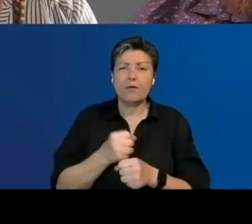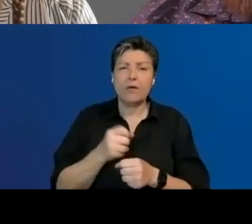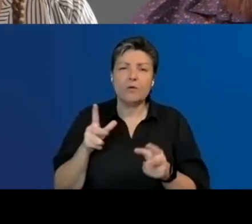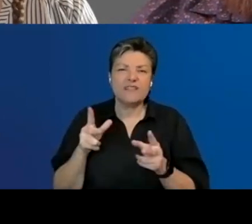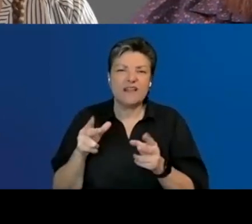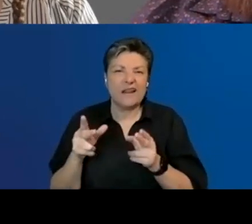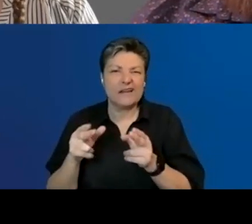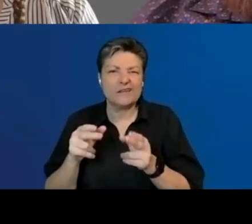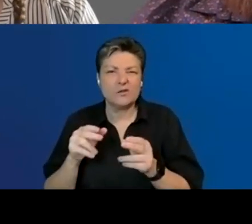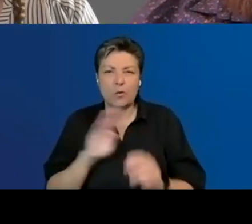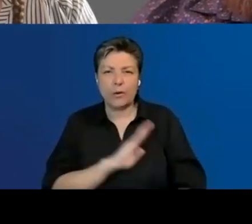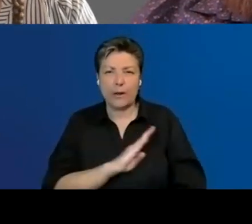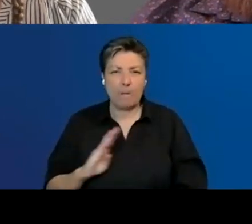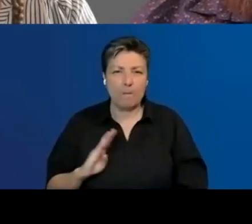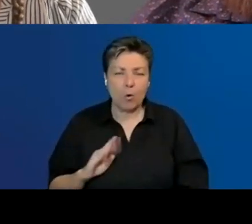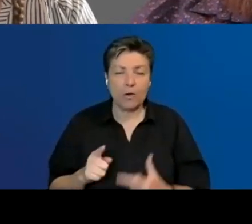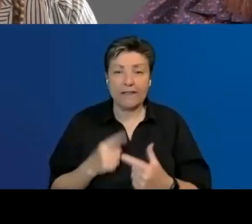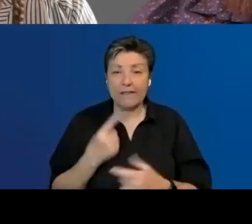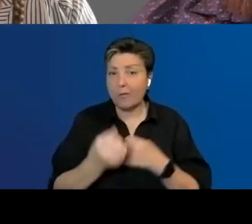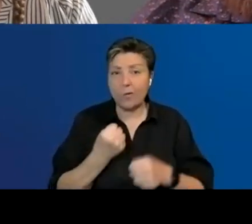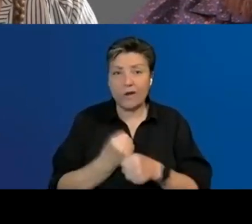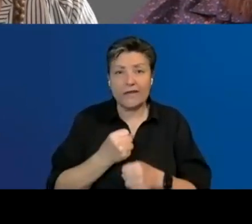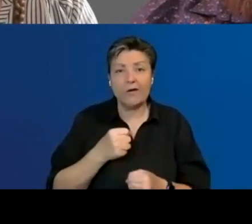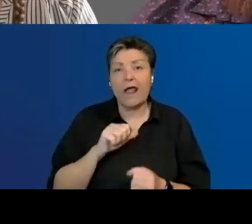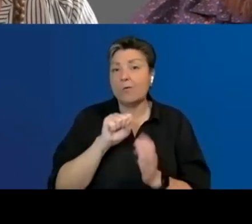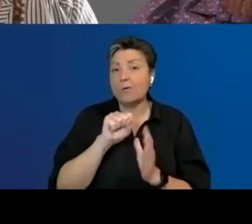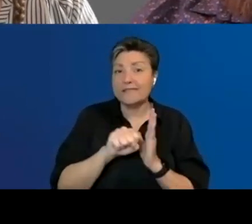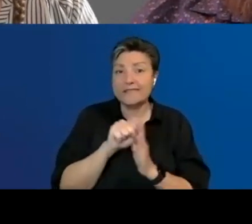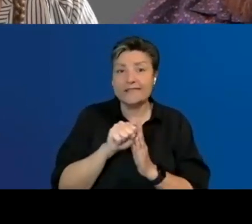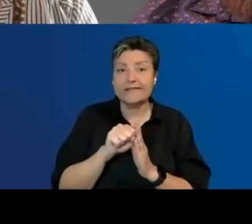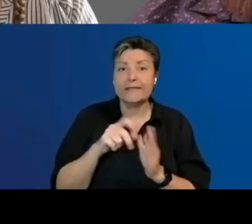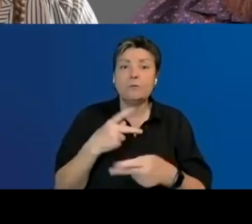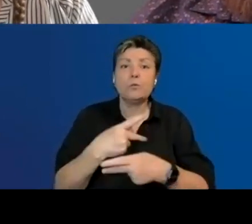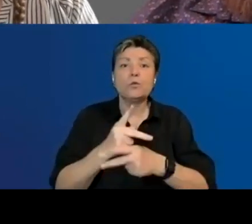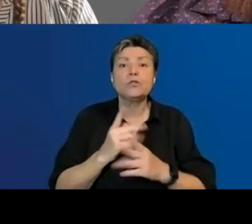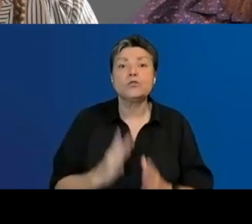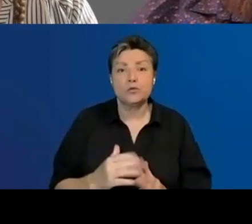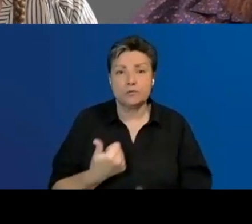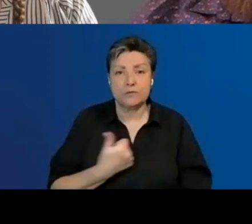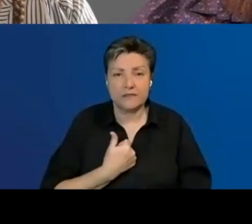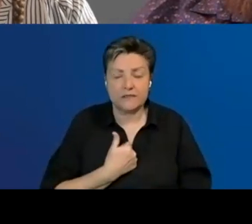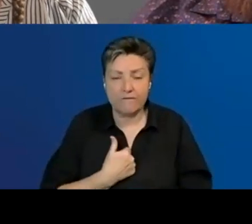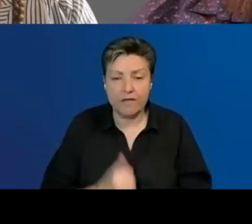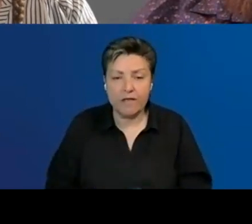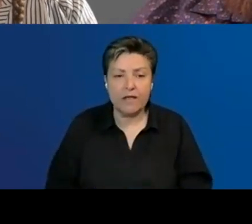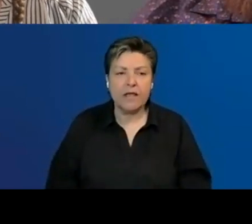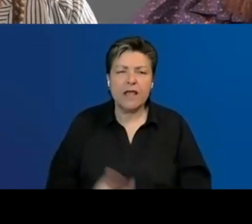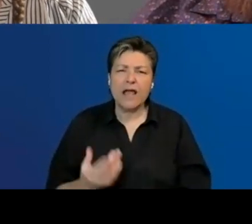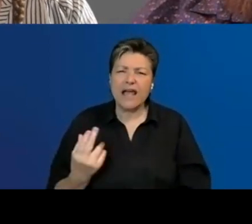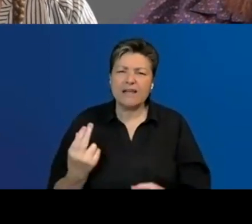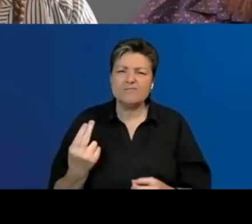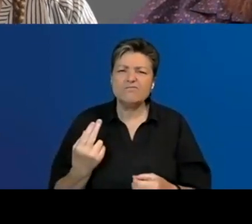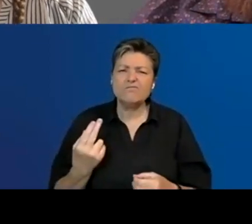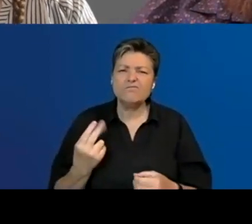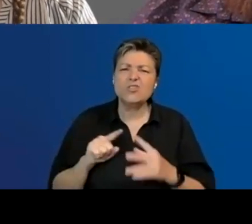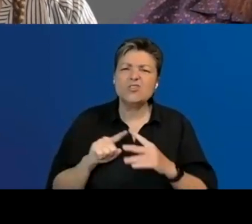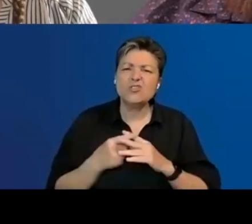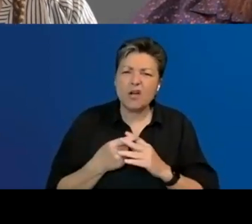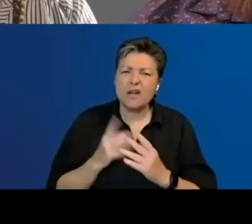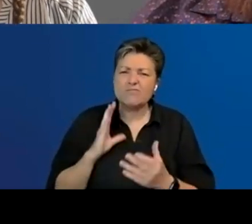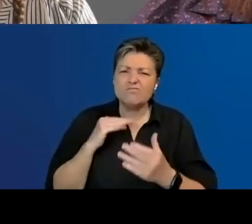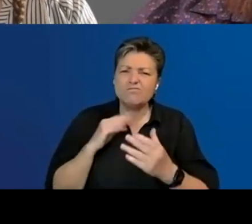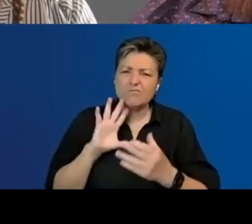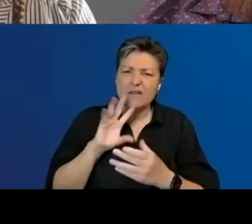year, I was the season producer. I got into podcasting because as I was